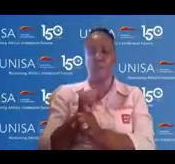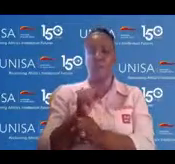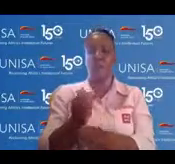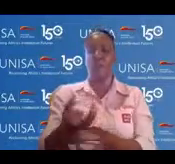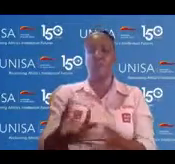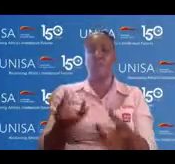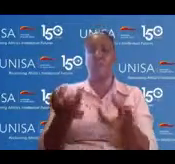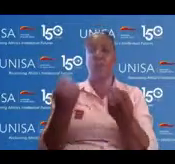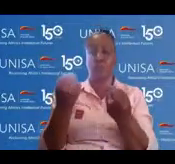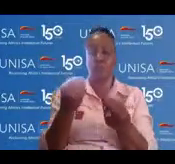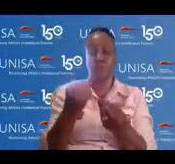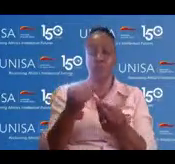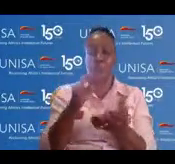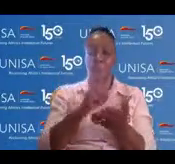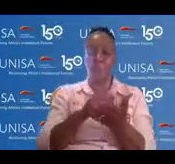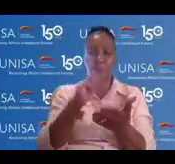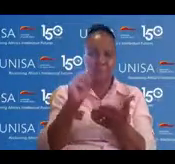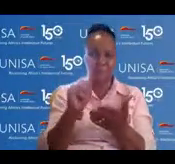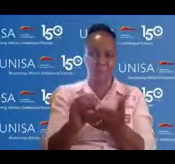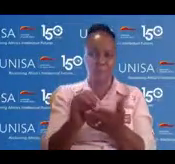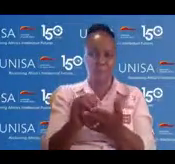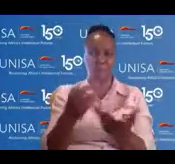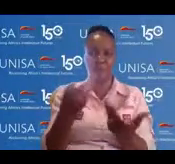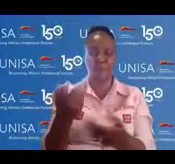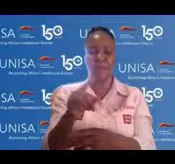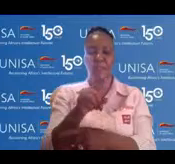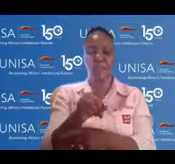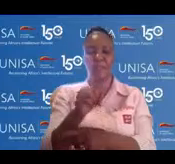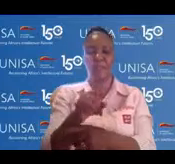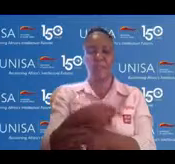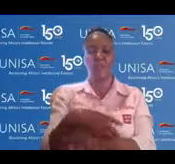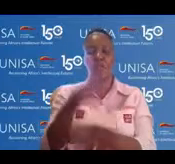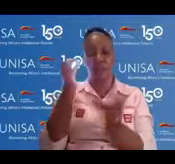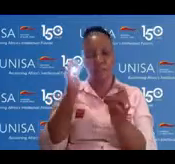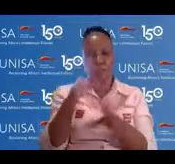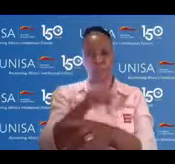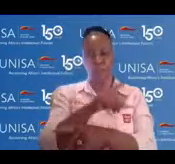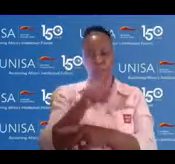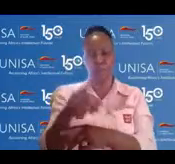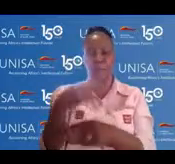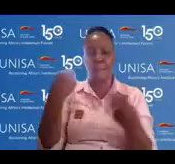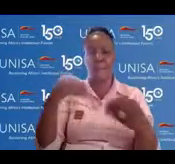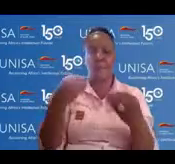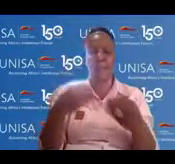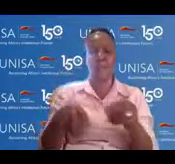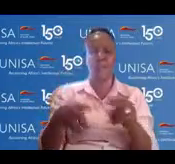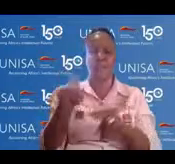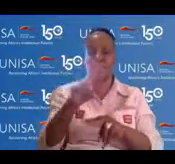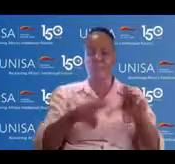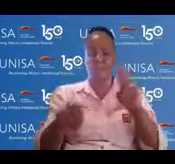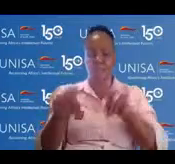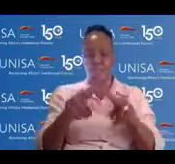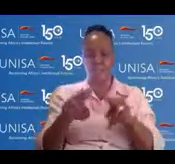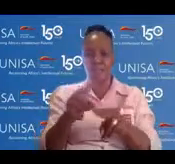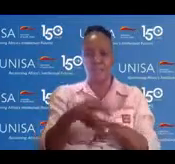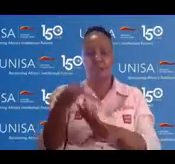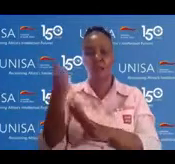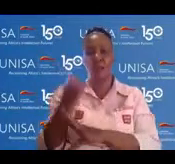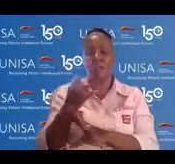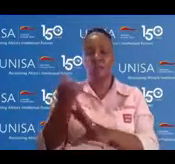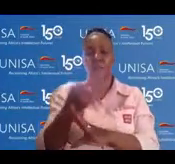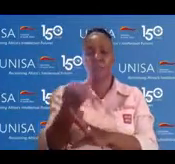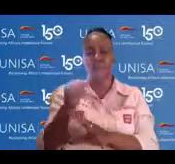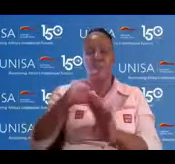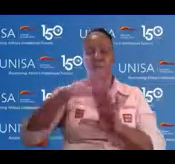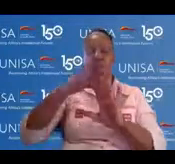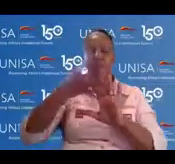record. So that's just going to let you know we're busy investigating. When the lecturer has everything that they need, then you'll be issued